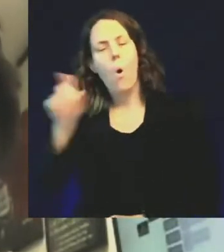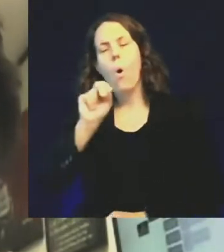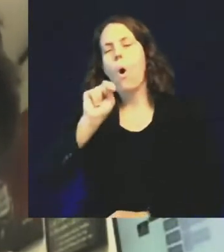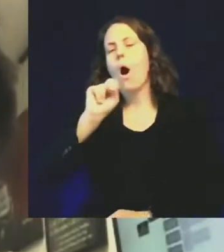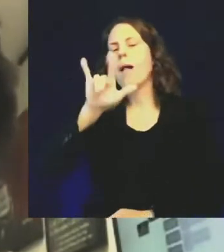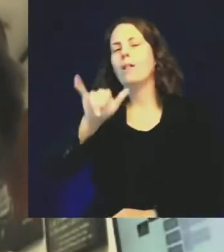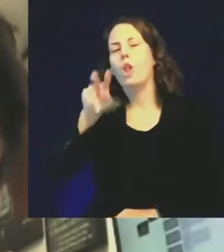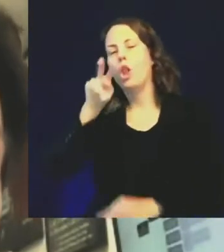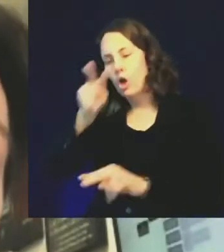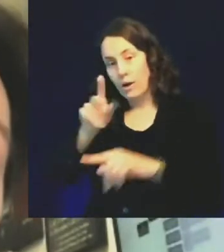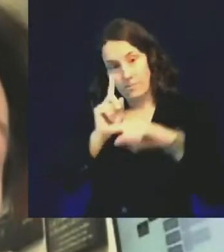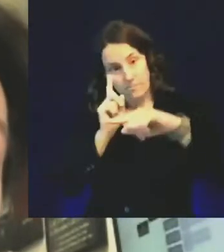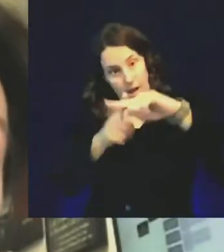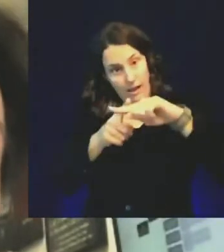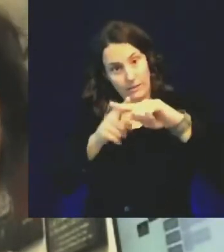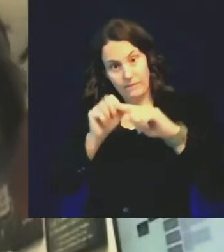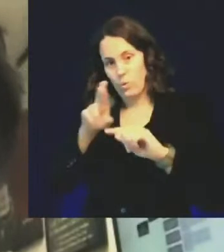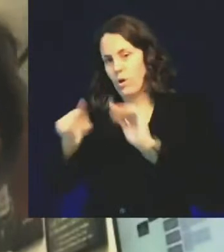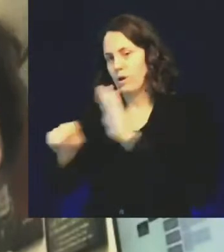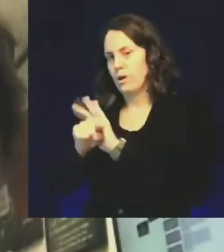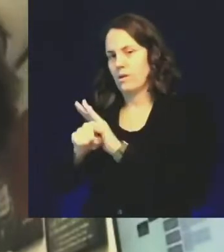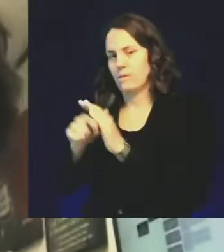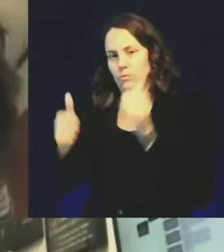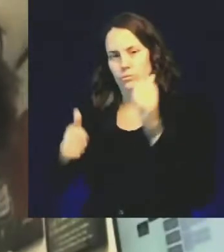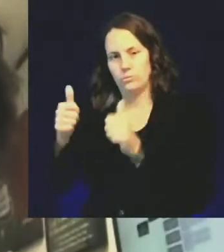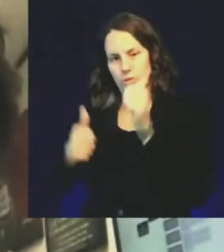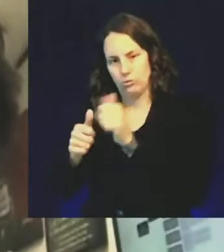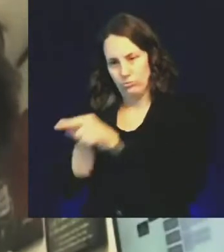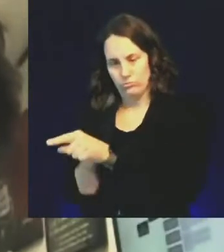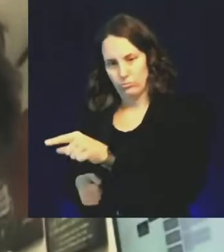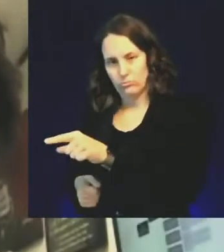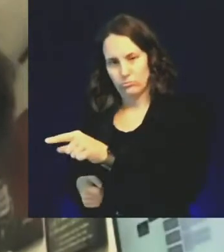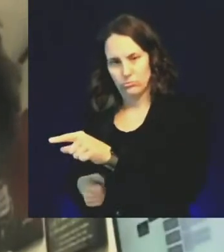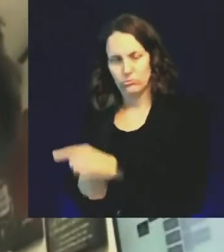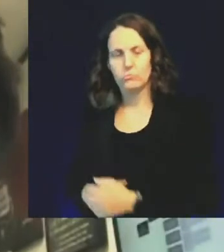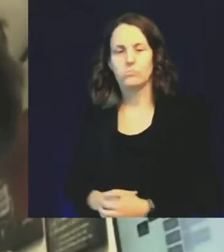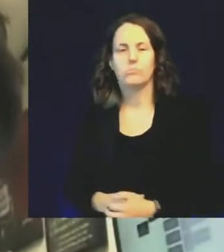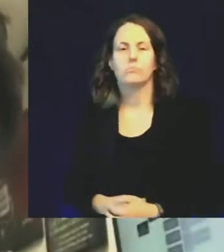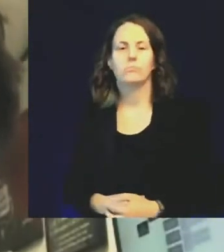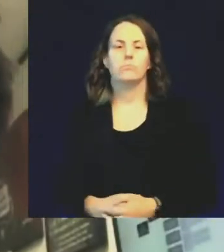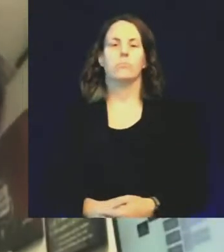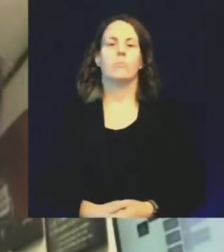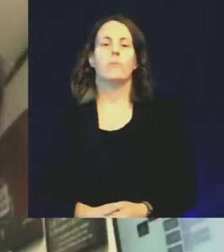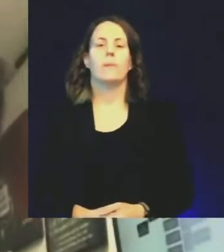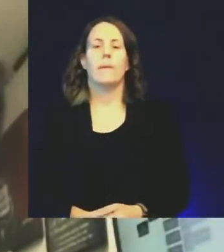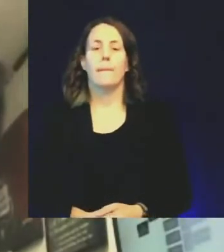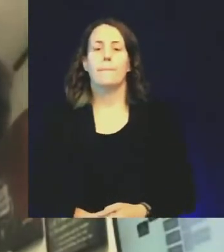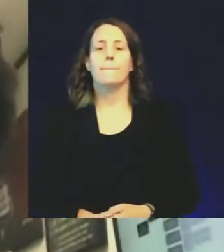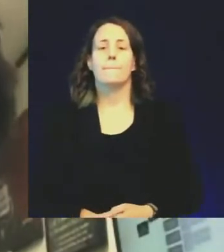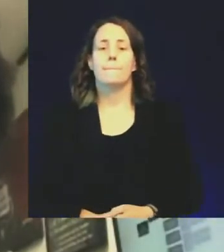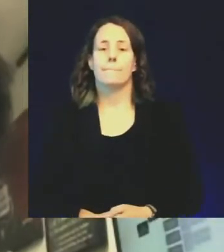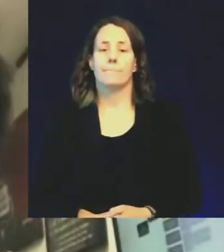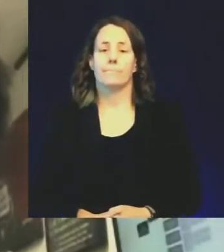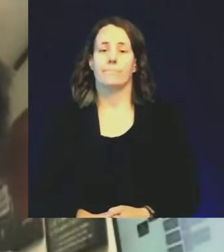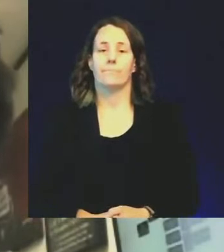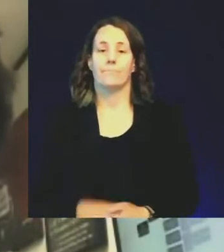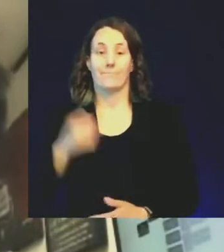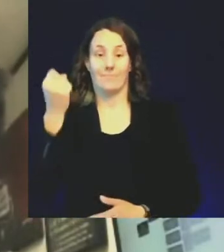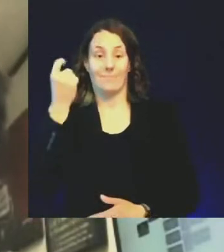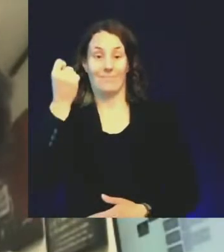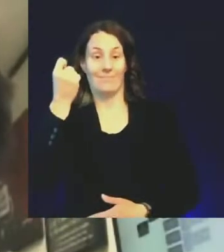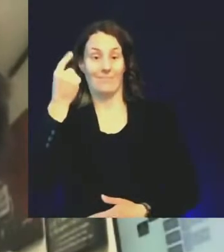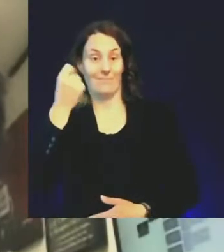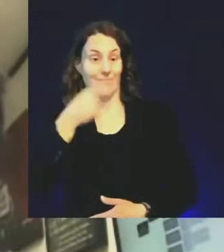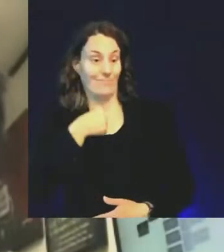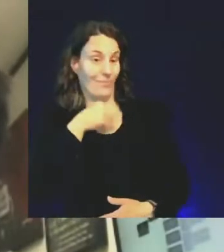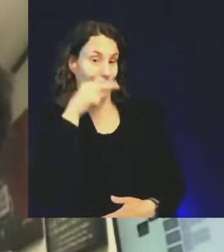time has gone on and as the number of total cases has gone down, we're sequencing a higher and higher proportion of the positive